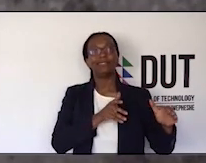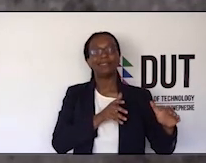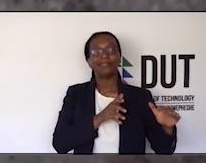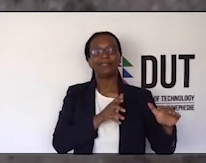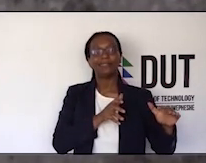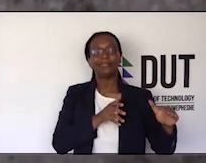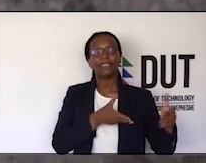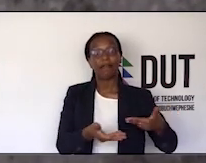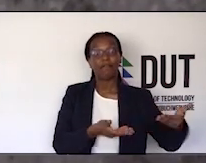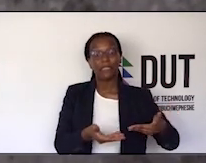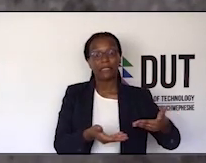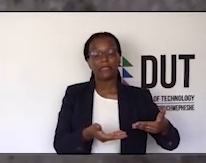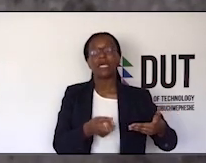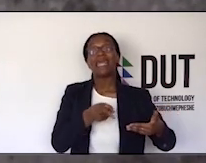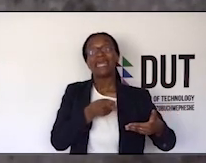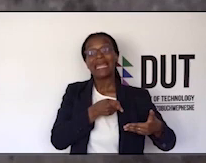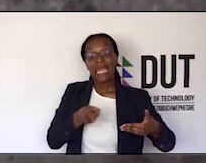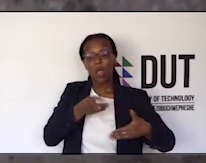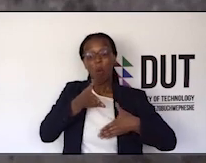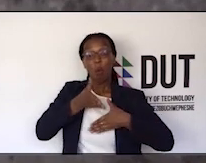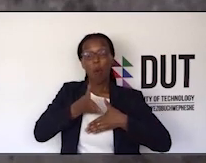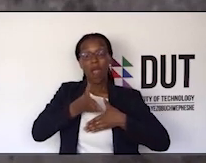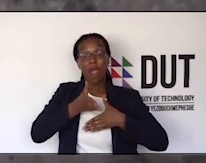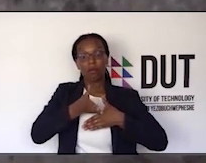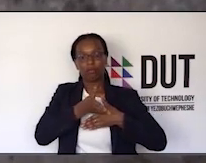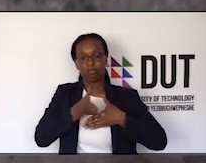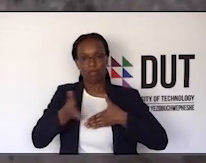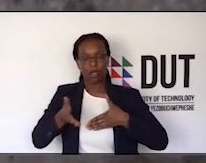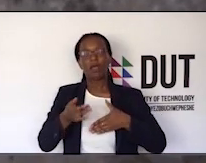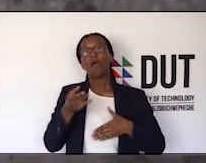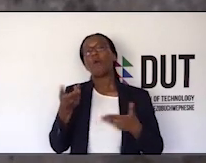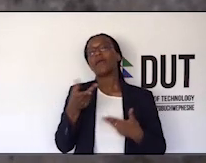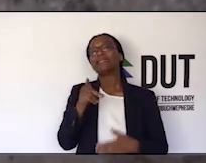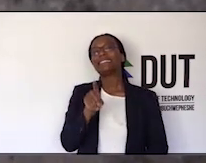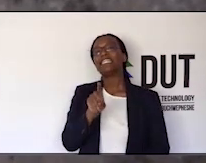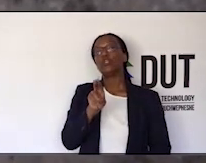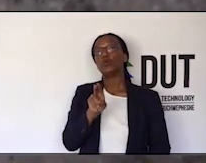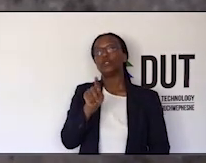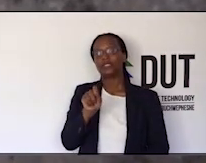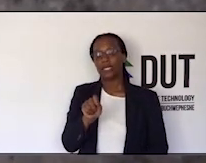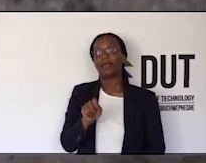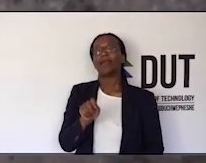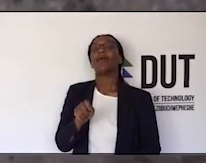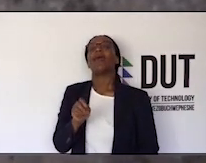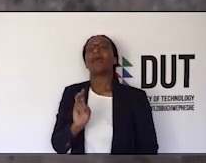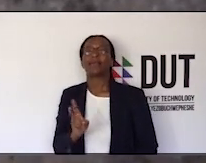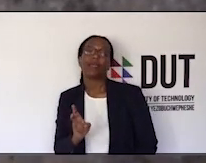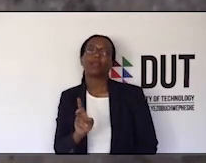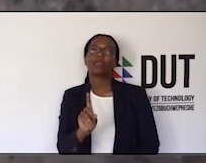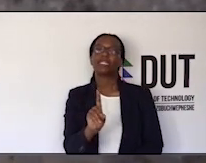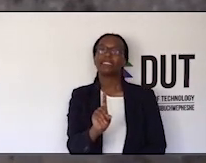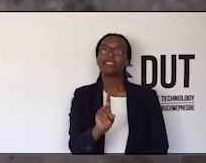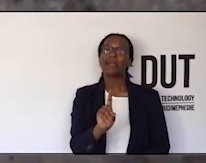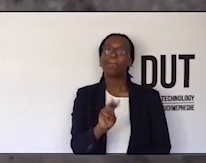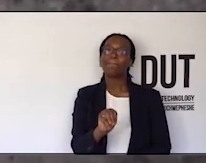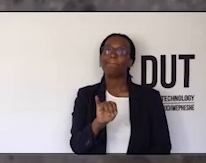And he oversees all operations at the Durban and Midlands